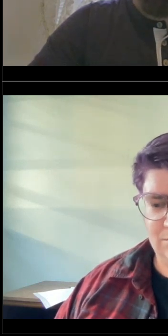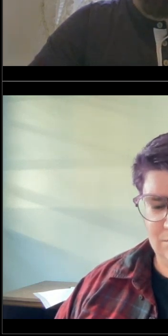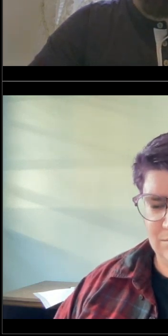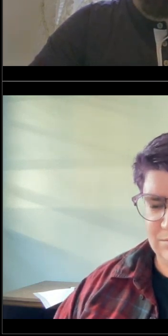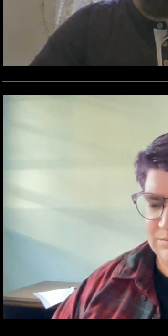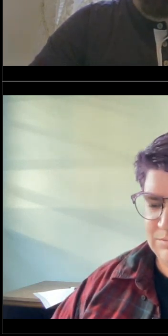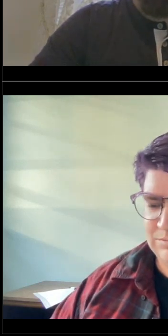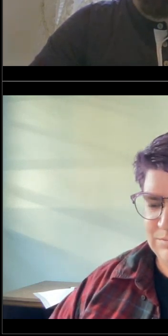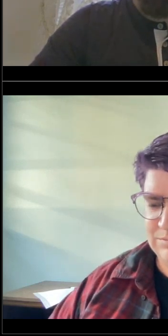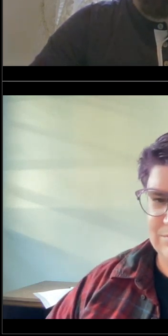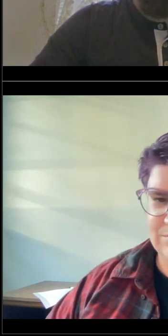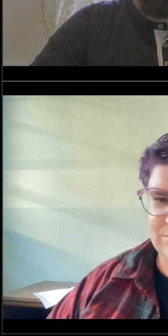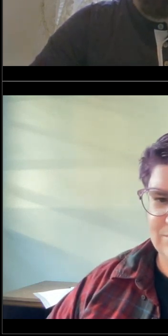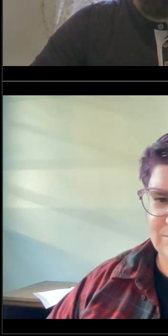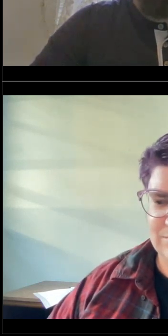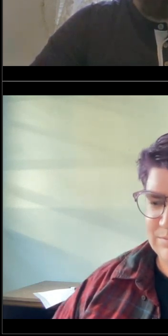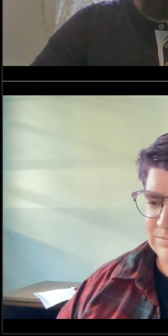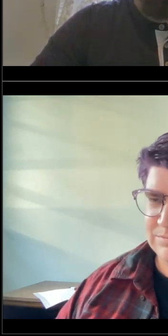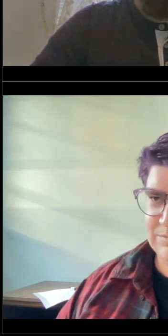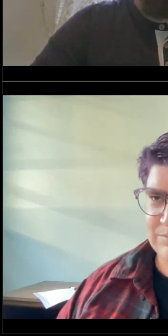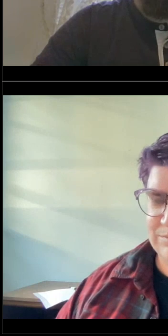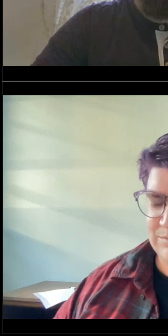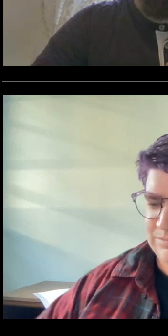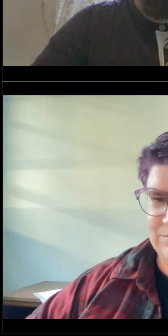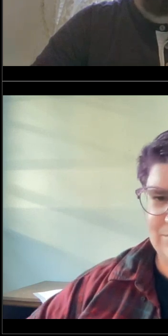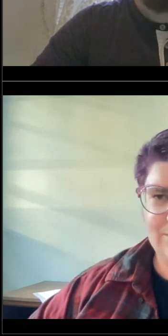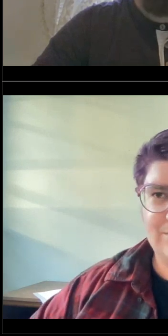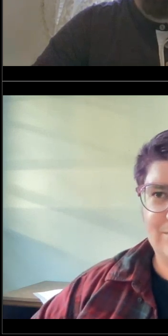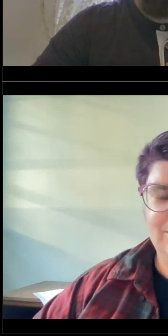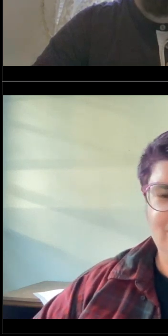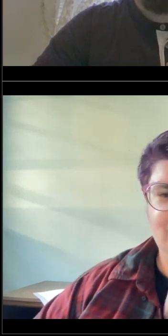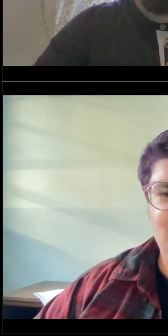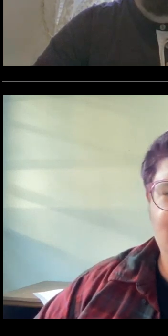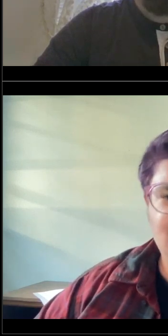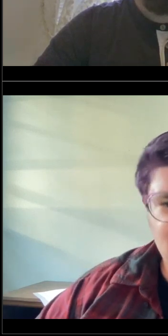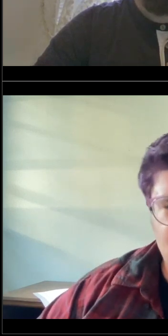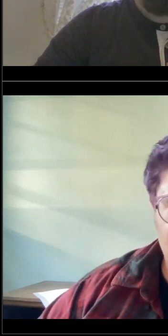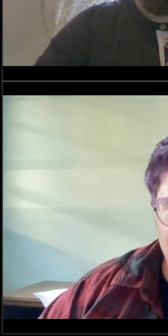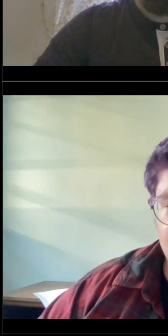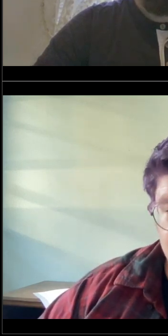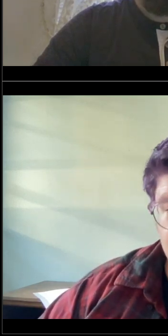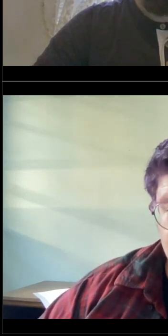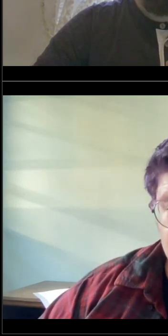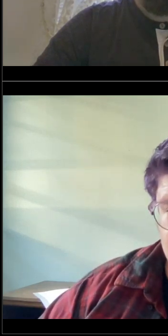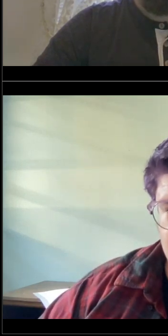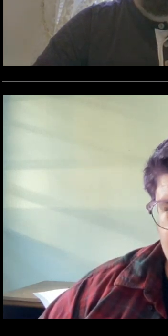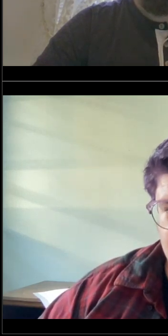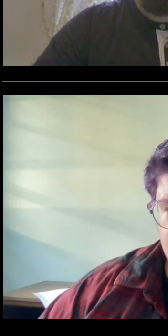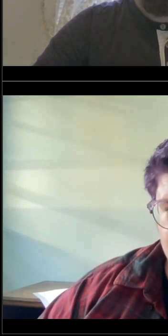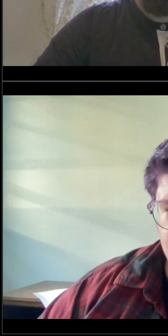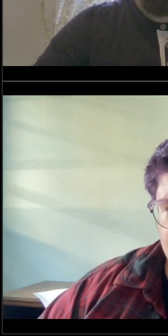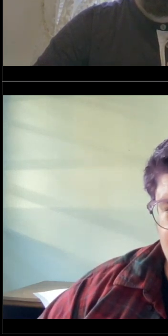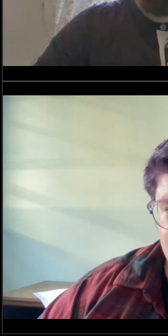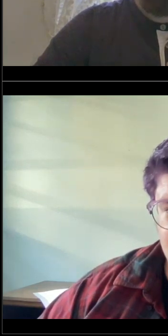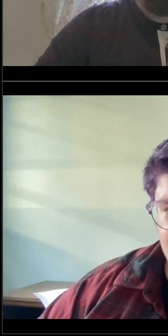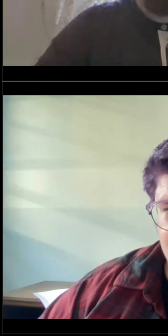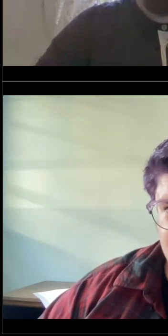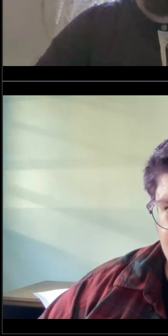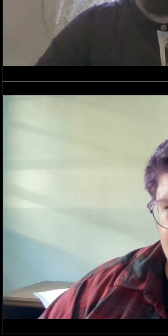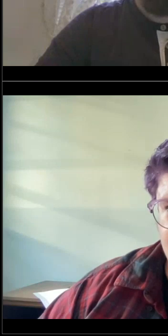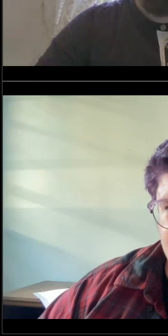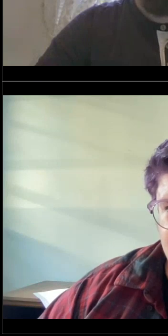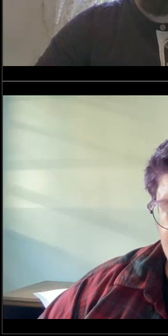whose gender is unknown or irrelevant or whatever, and a pronoun that specific people use every time they are referred to. And so that makes it